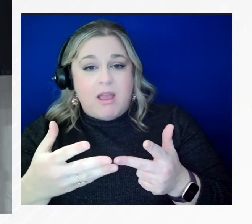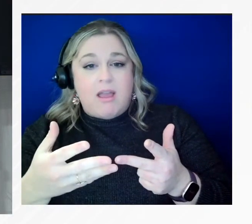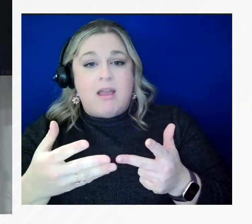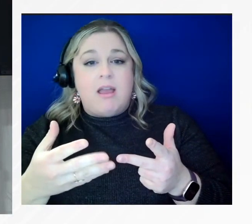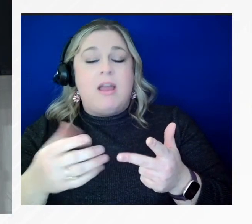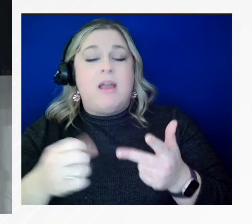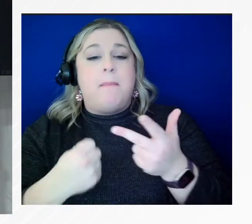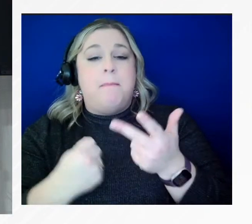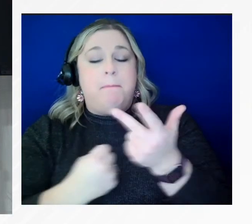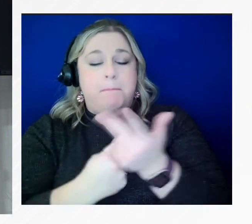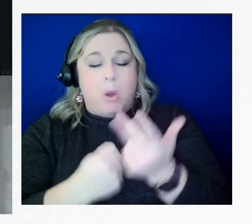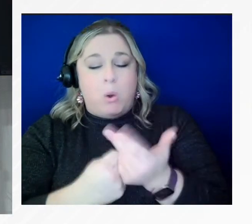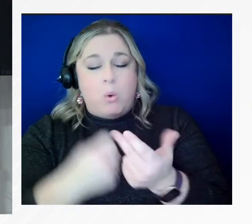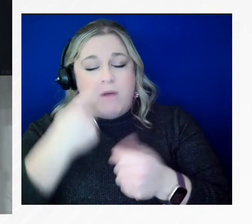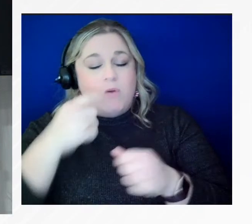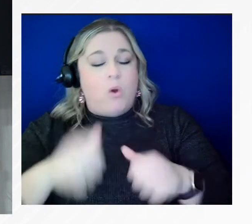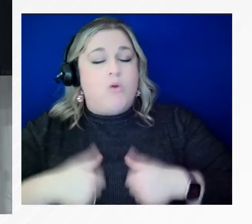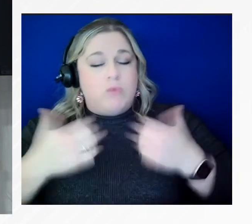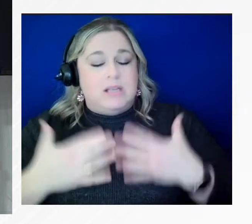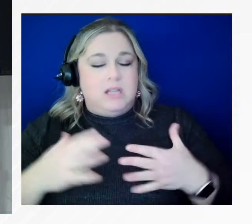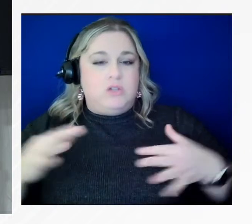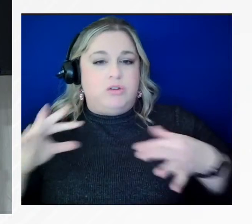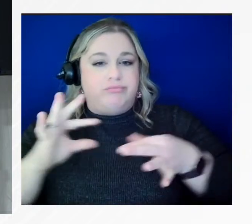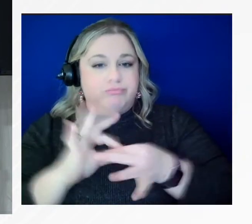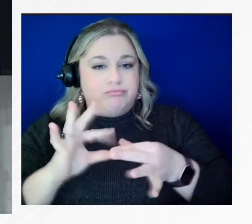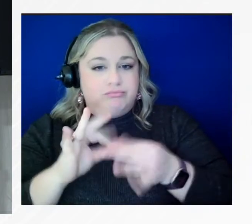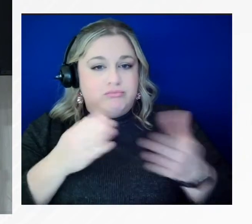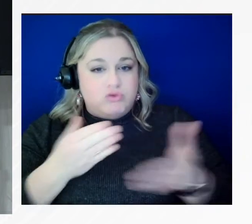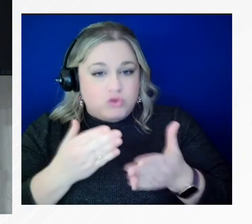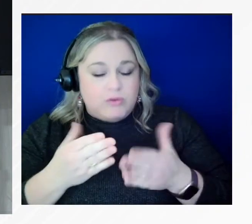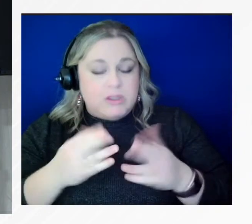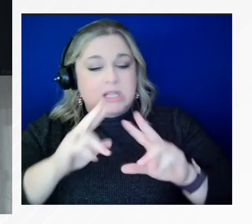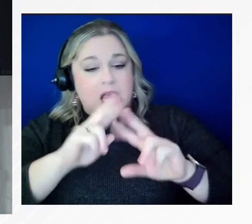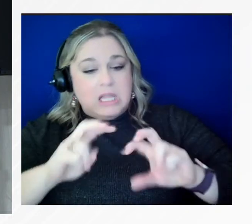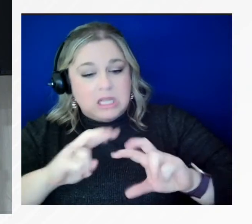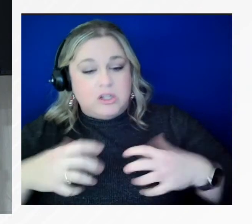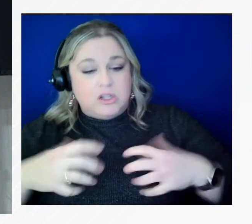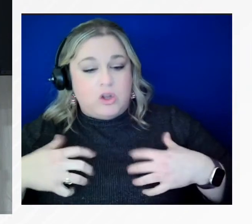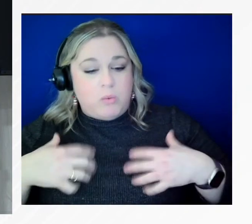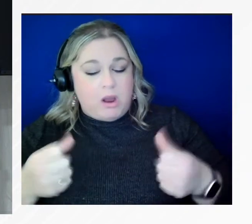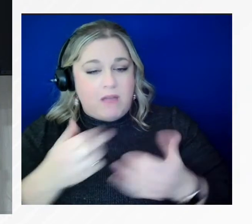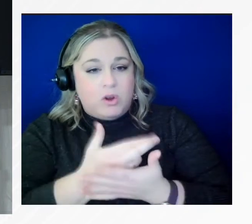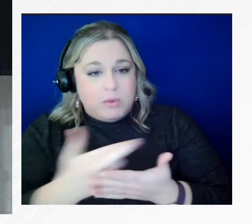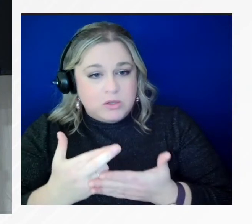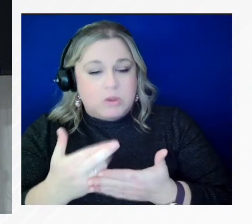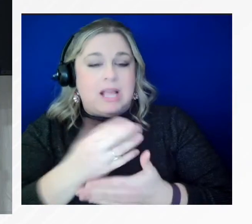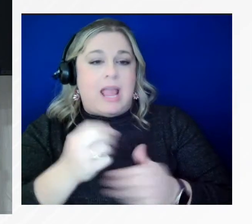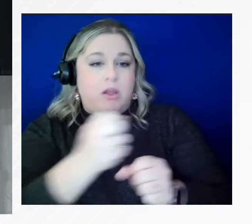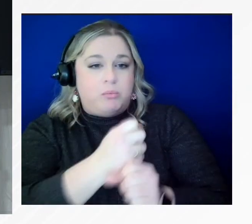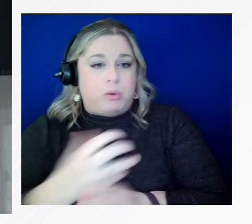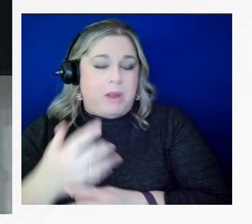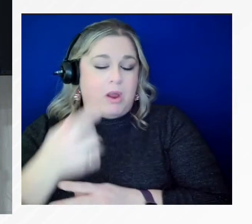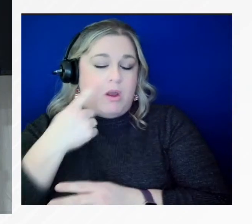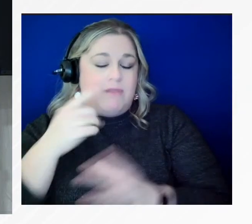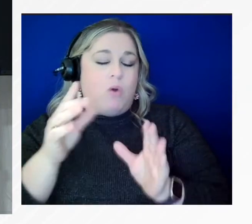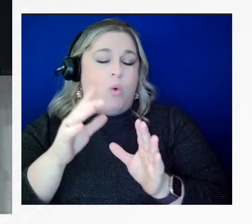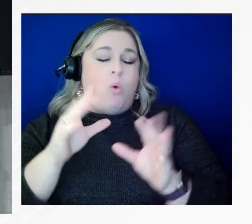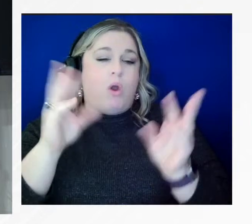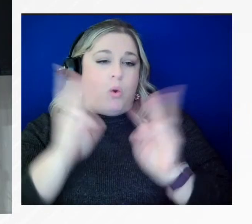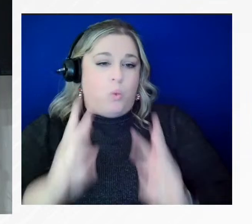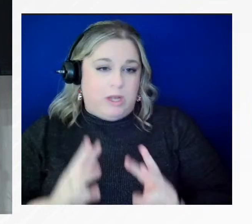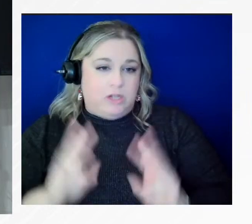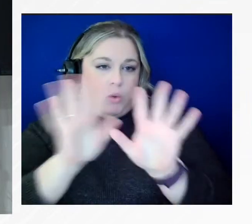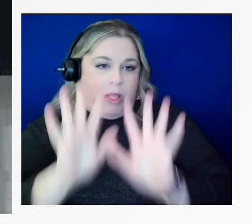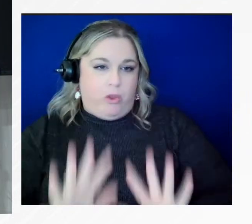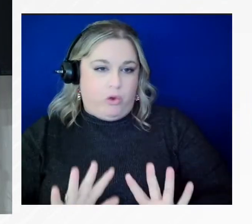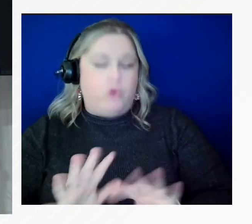support for residents reconnecting services, assessing recovery resources, and preparing for winter conditions.